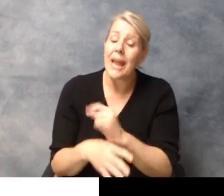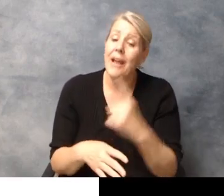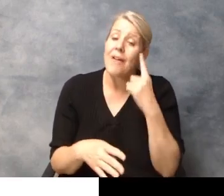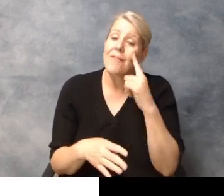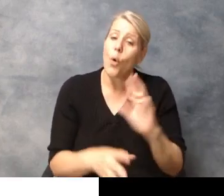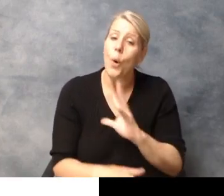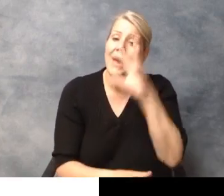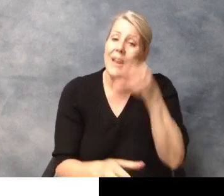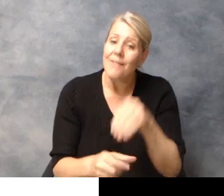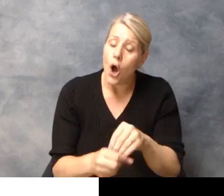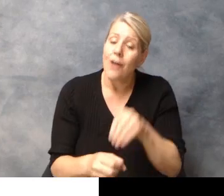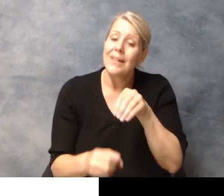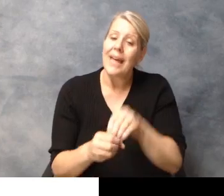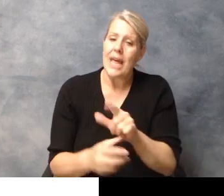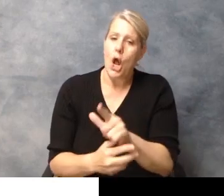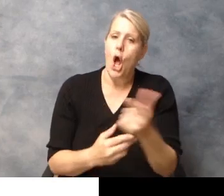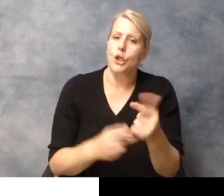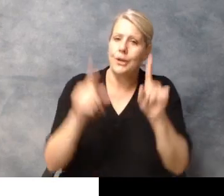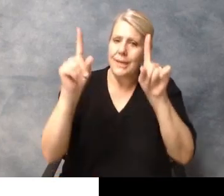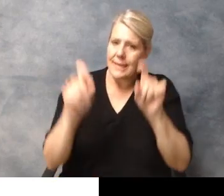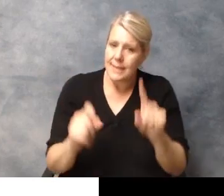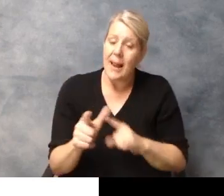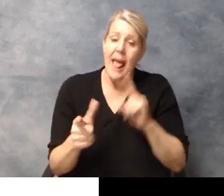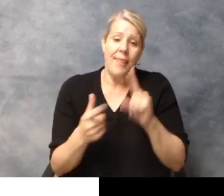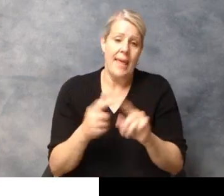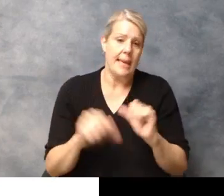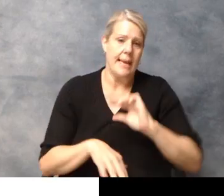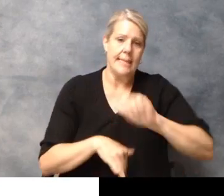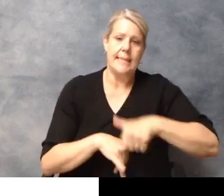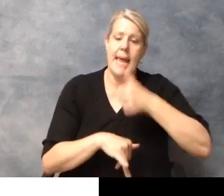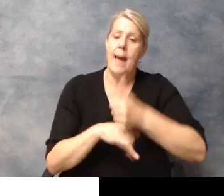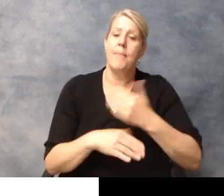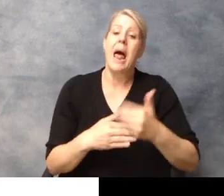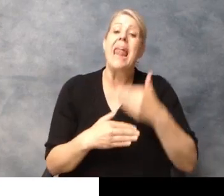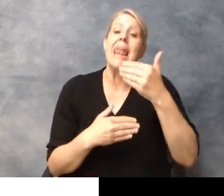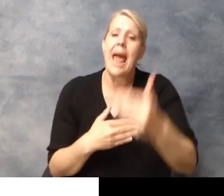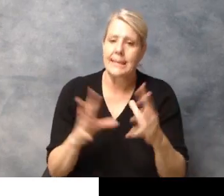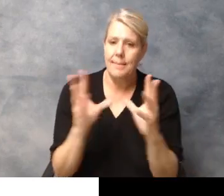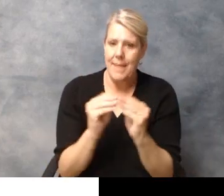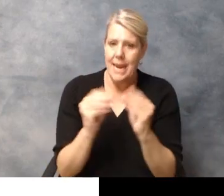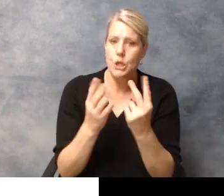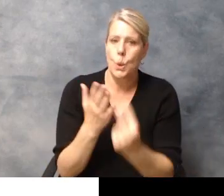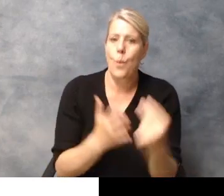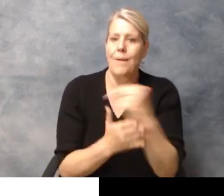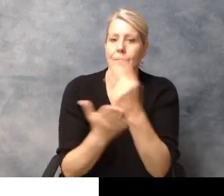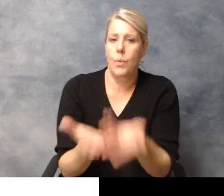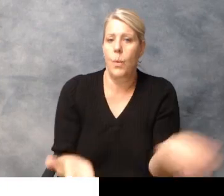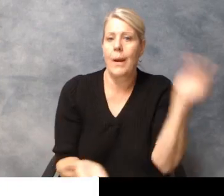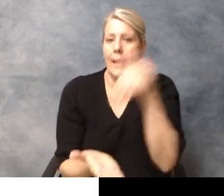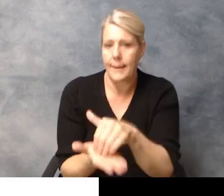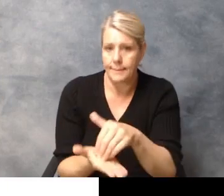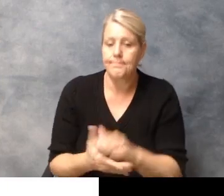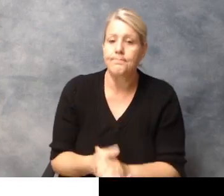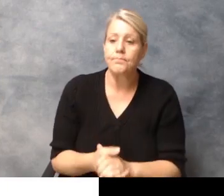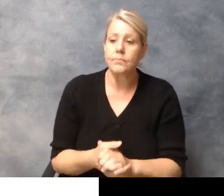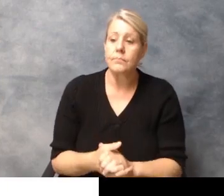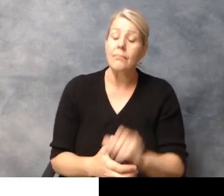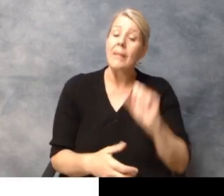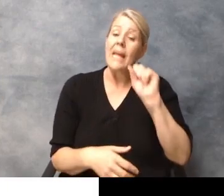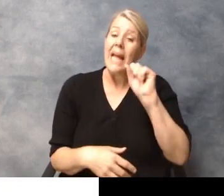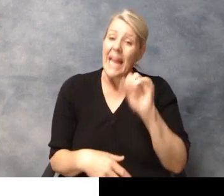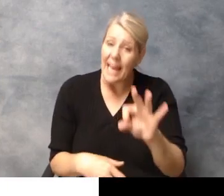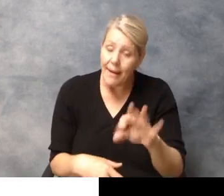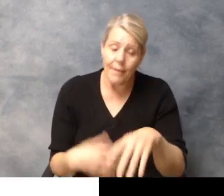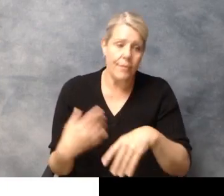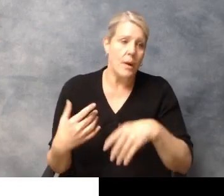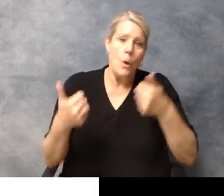and schedule an additional meeting to review eligibility participation in the state assessments. If the ARC has exhausted